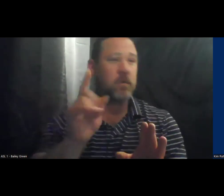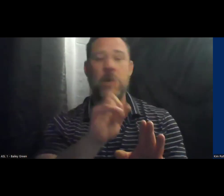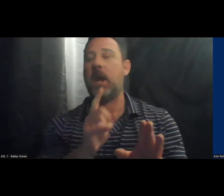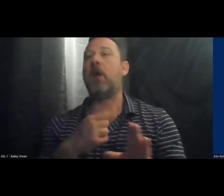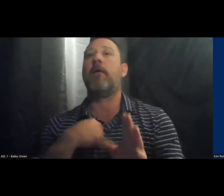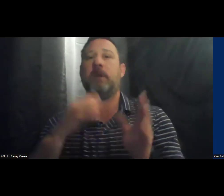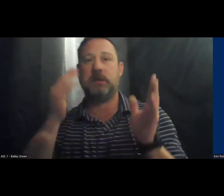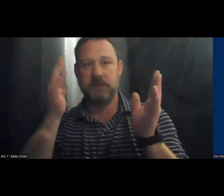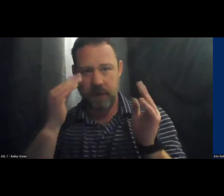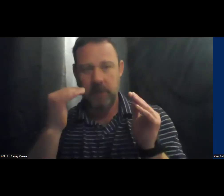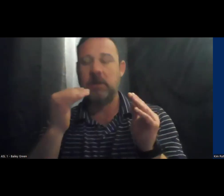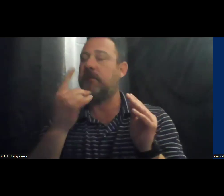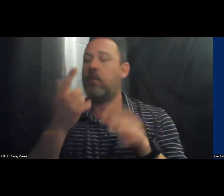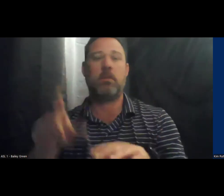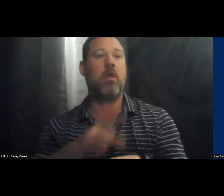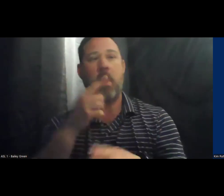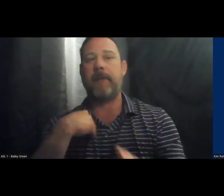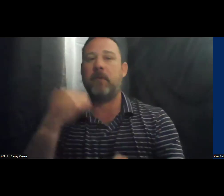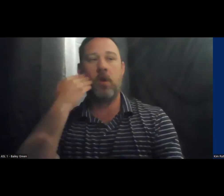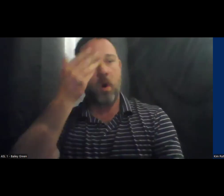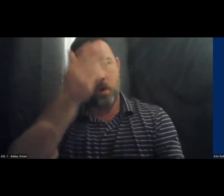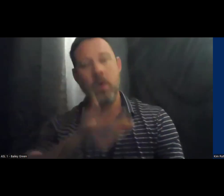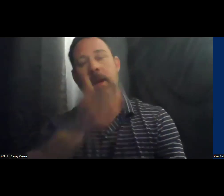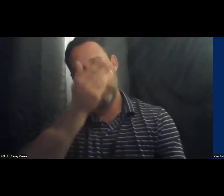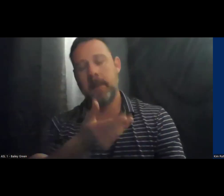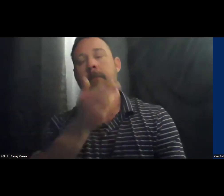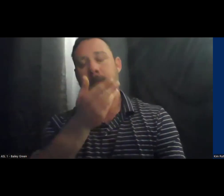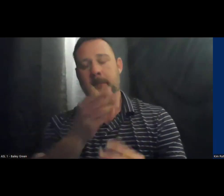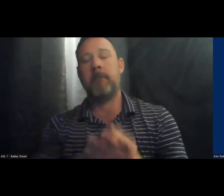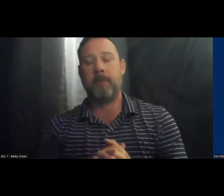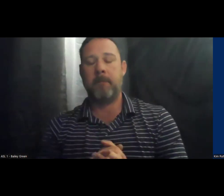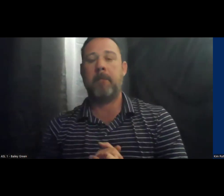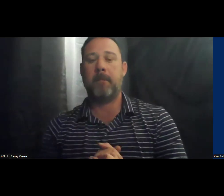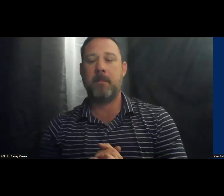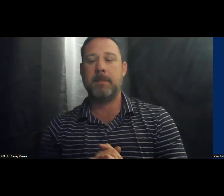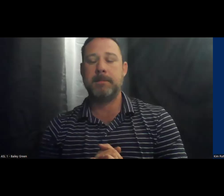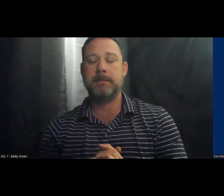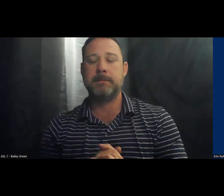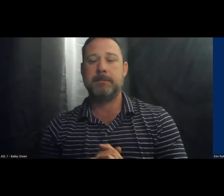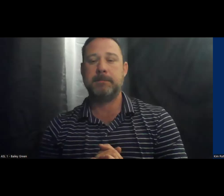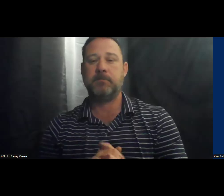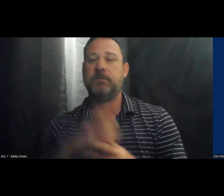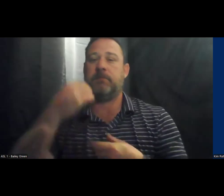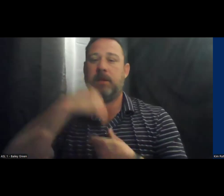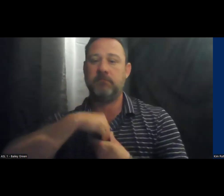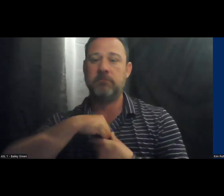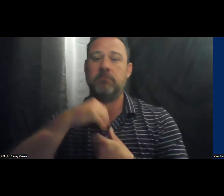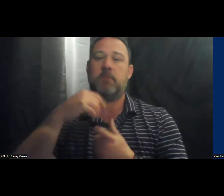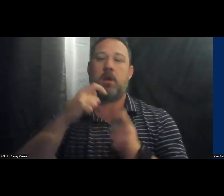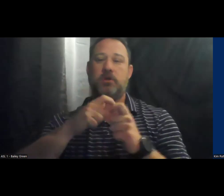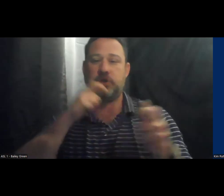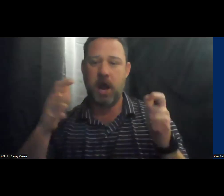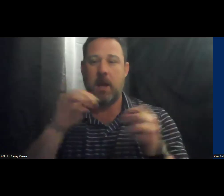him to be for as long as I've known him. He is, you know, in my soul, a giant in